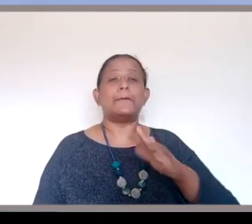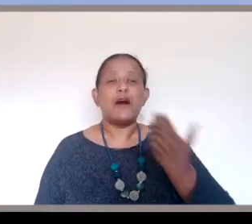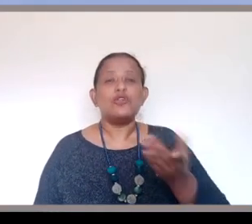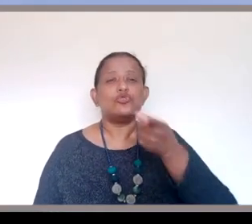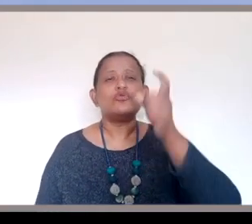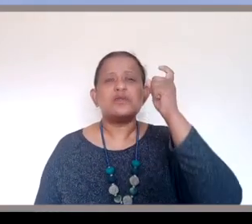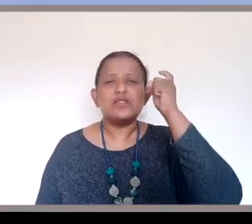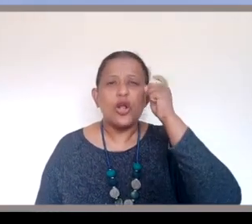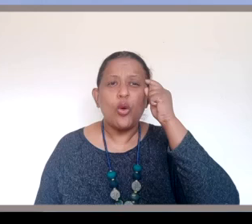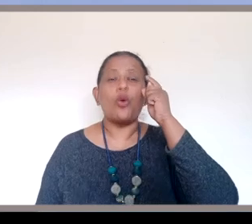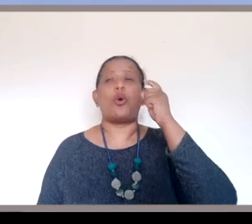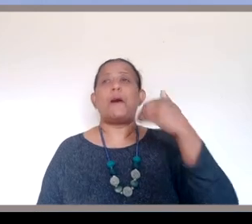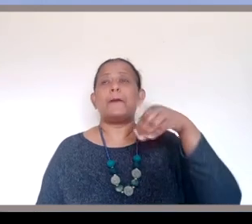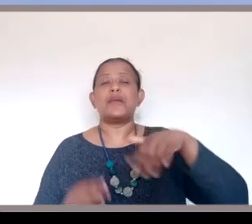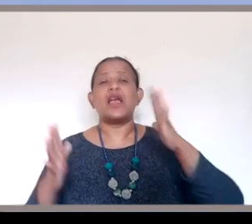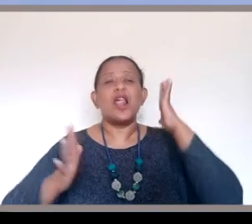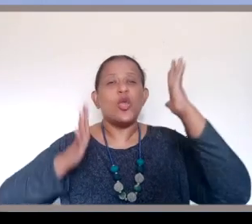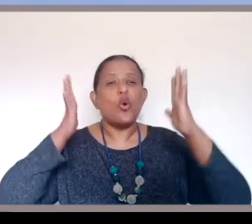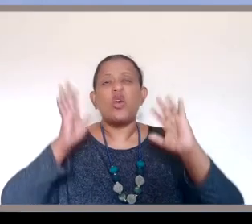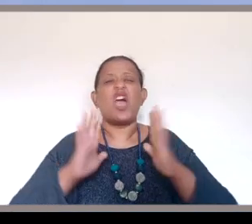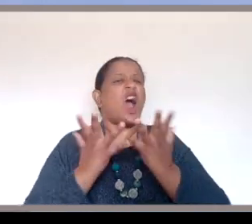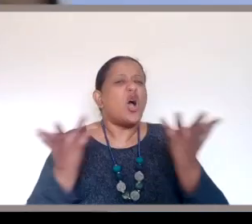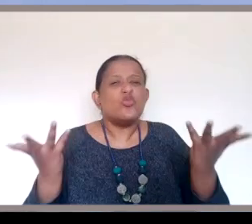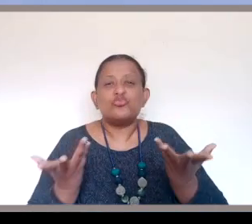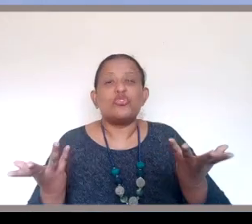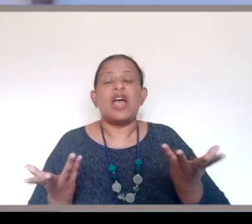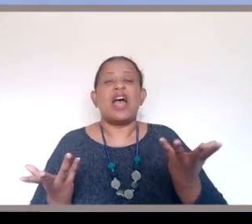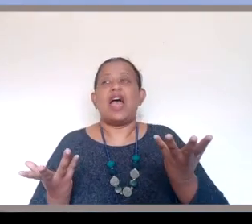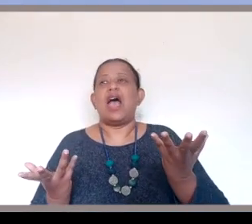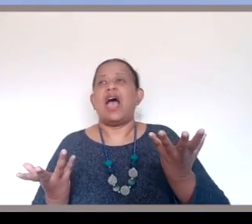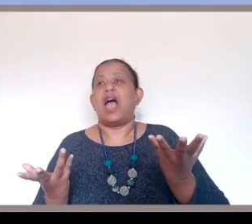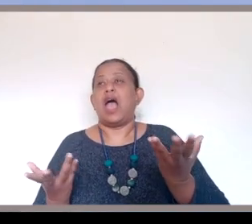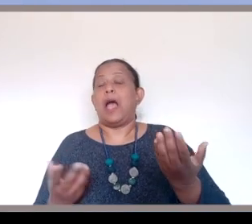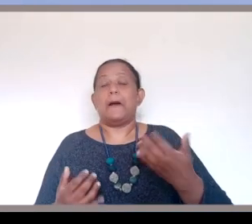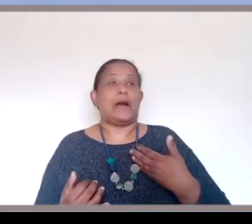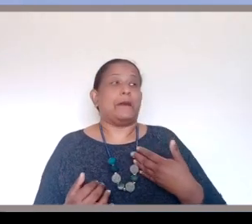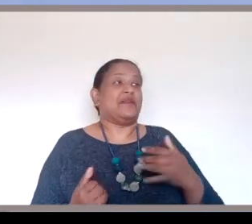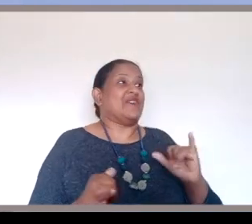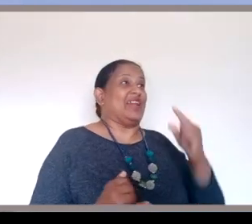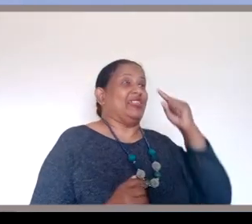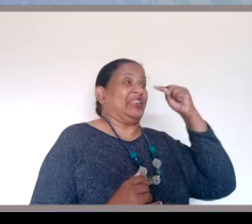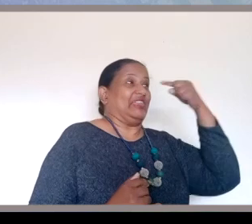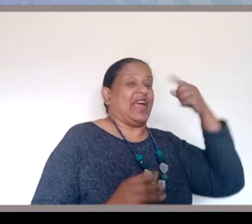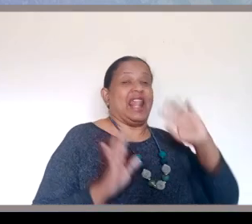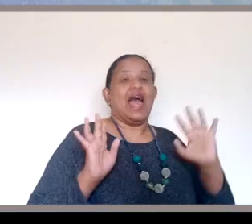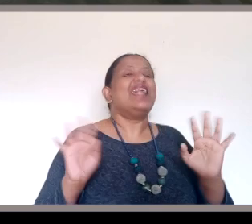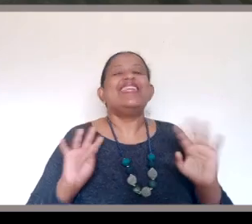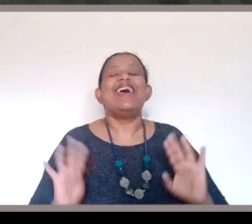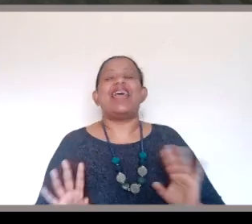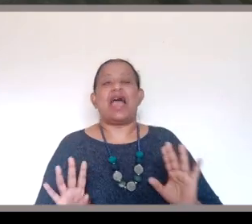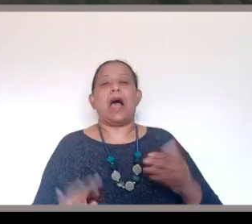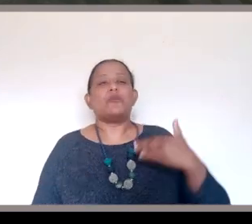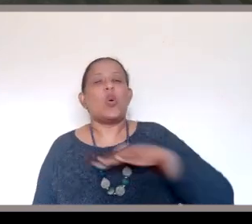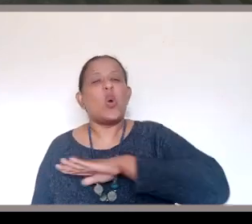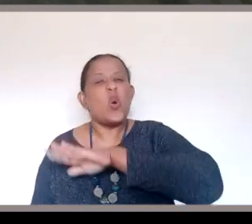we all have similar temptations. We all have similar problems. Listen to me. It